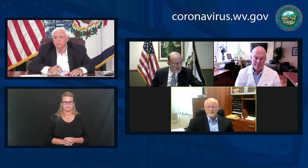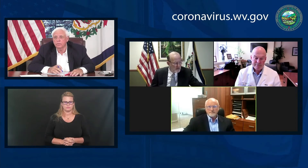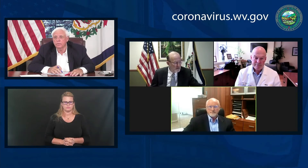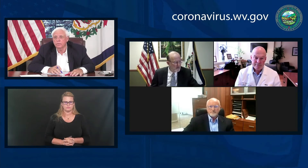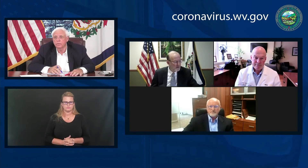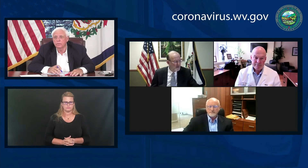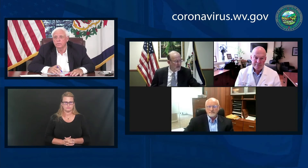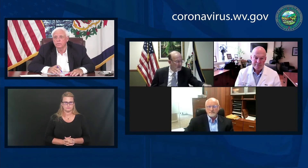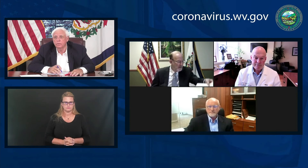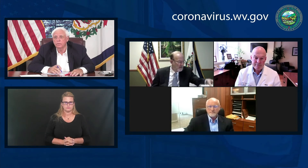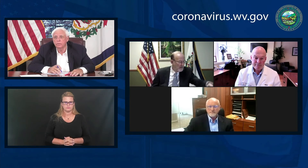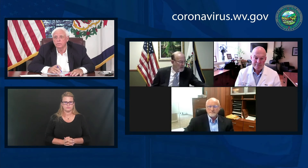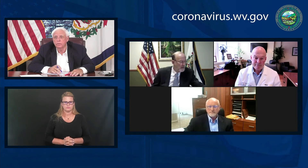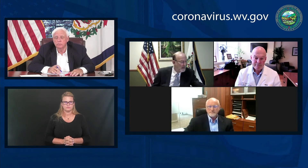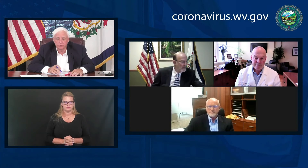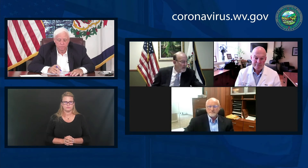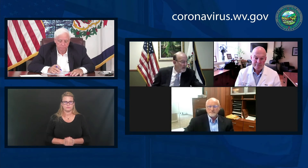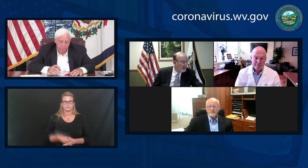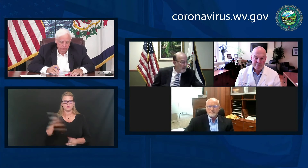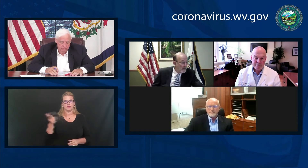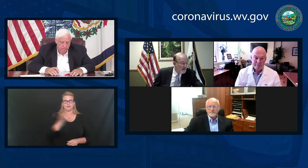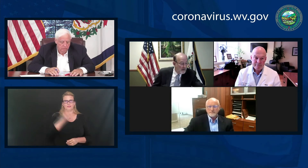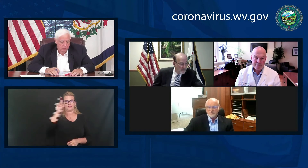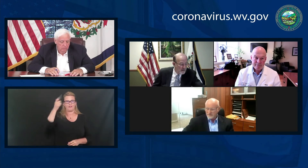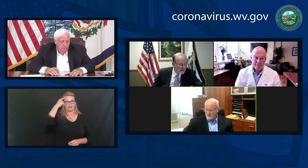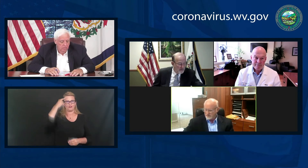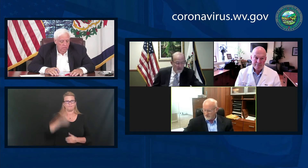All right, thank you, Michael. Governor, I'll turn it back to you.